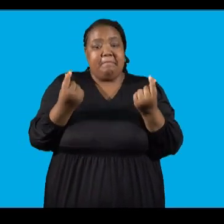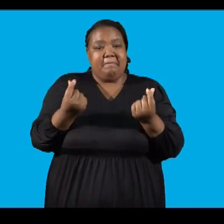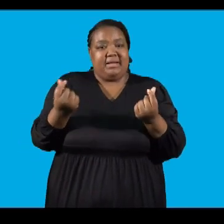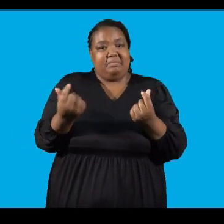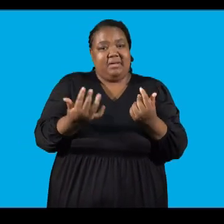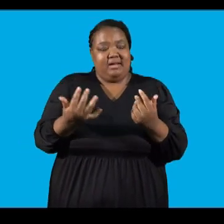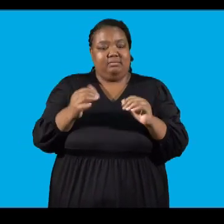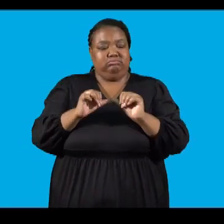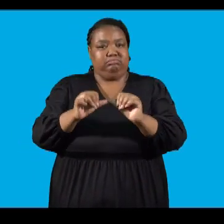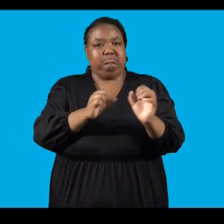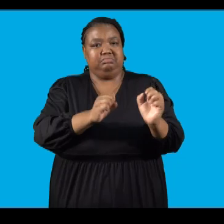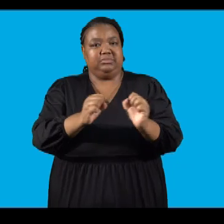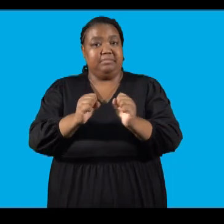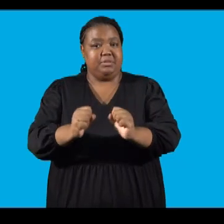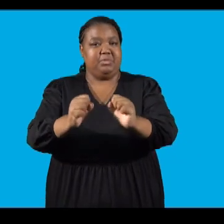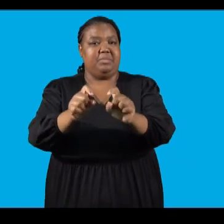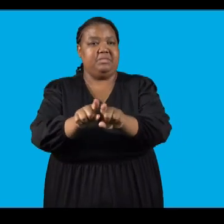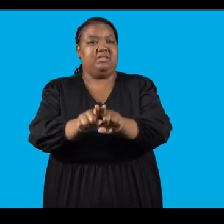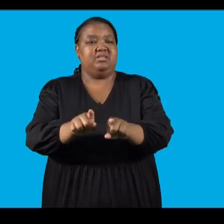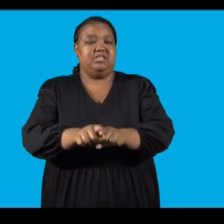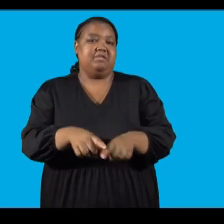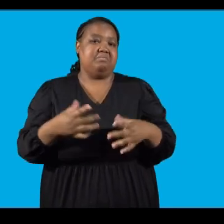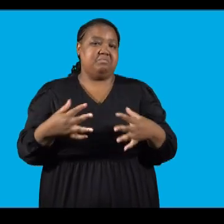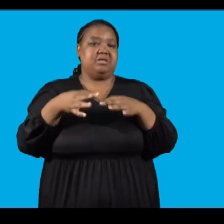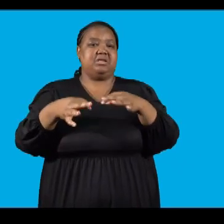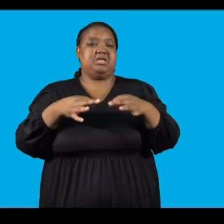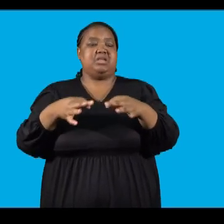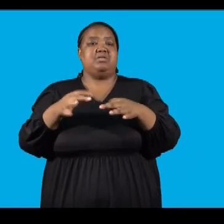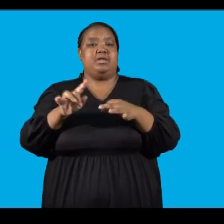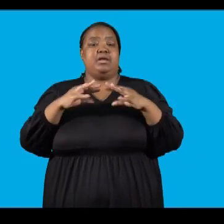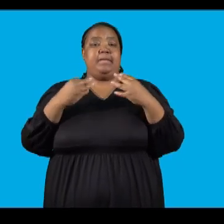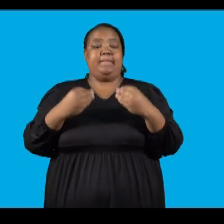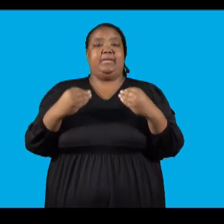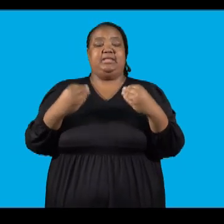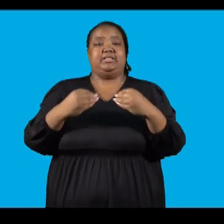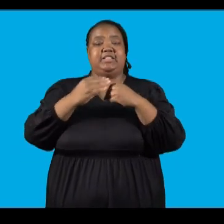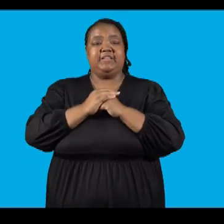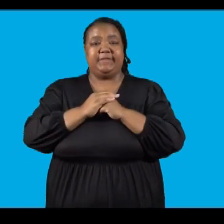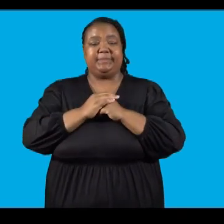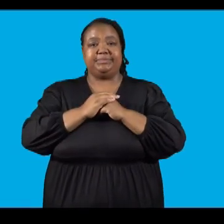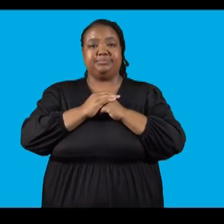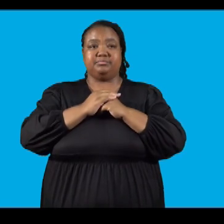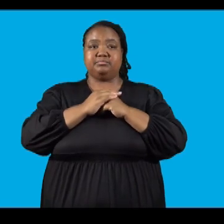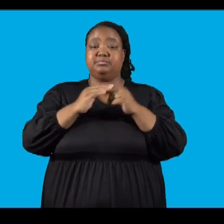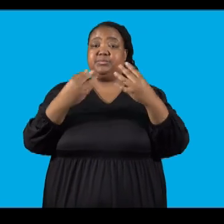stability. Now, let us look at the explanation here. It says if firm